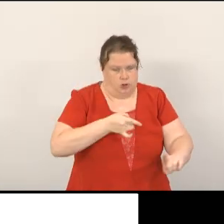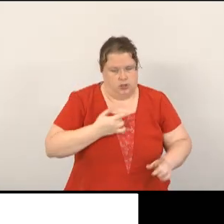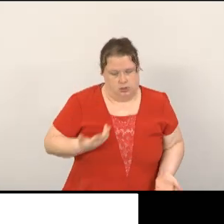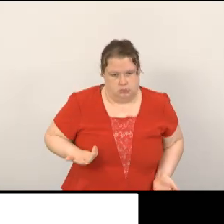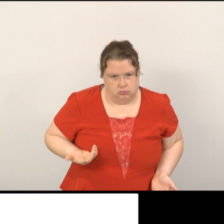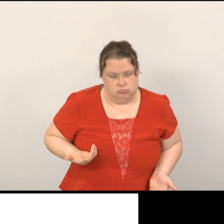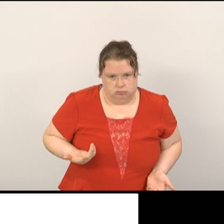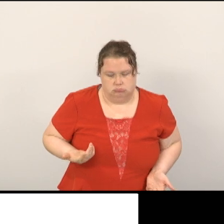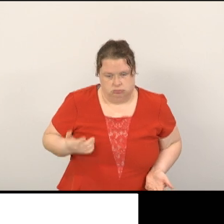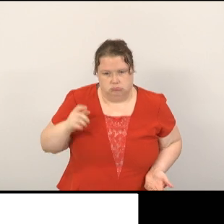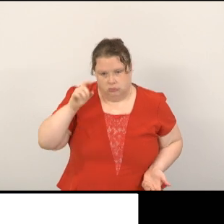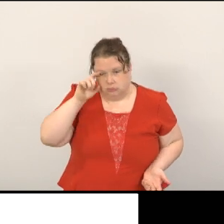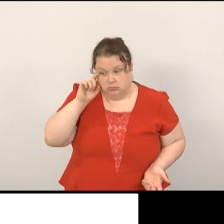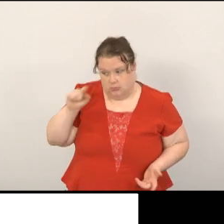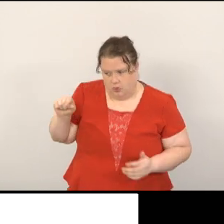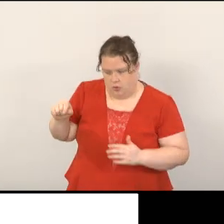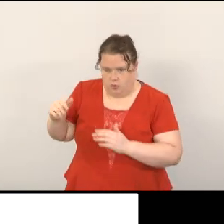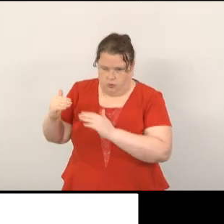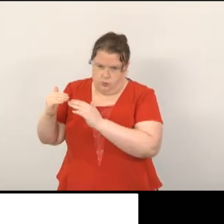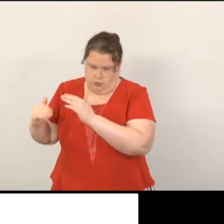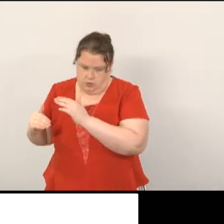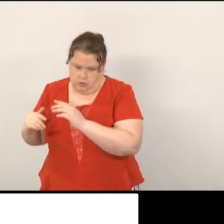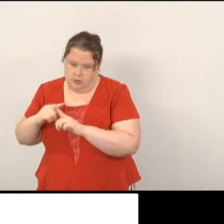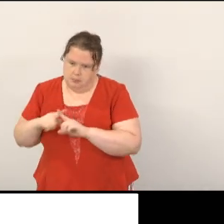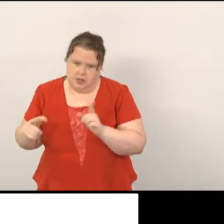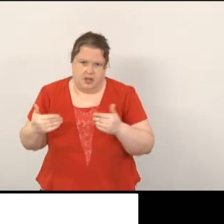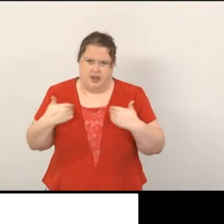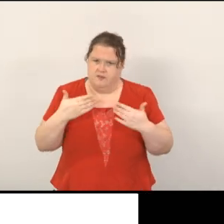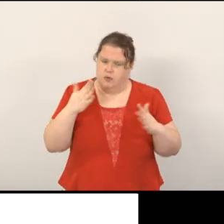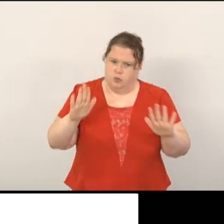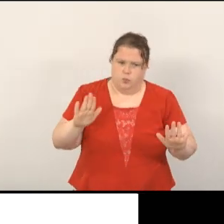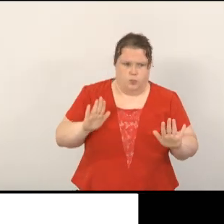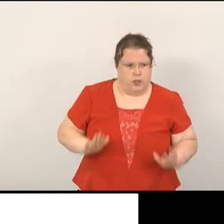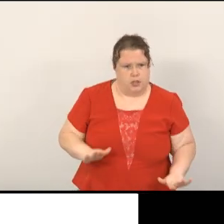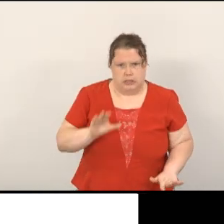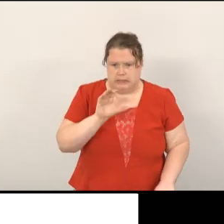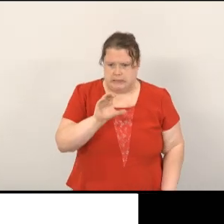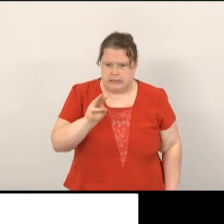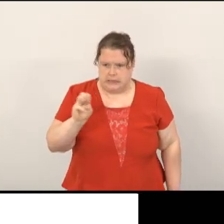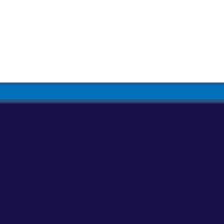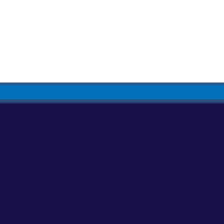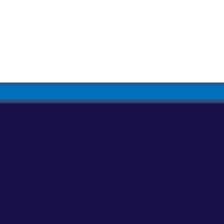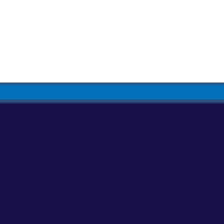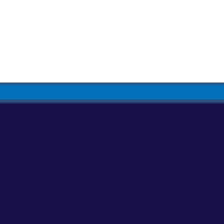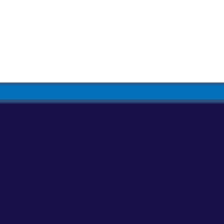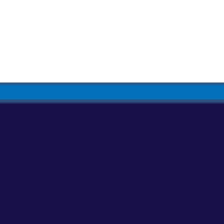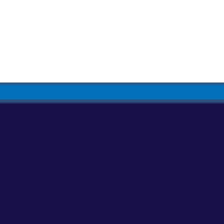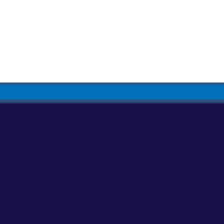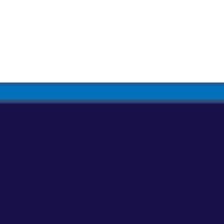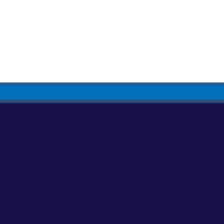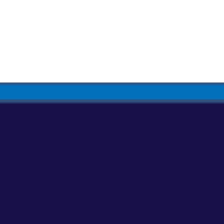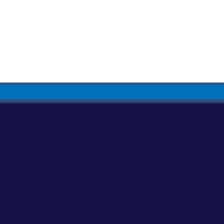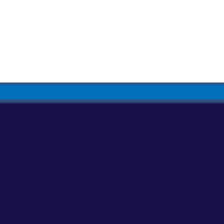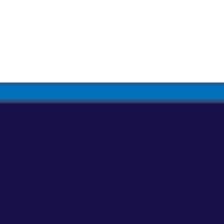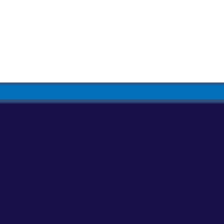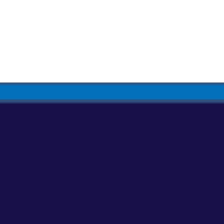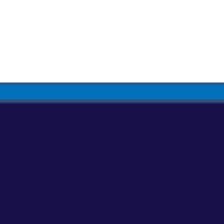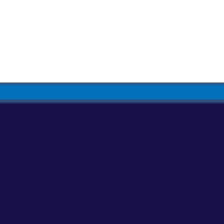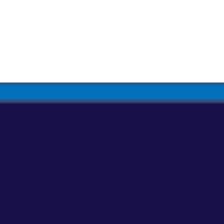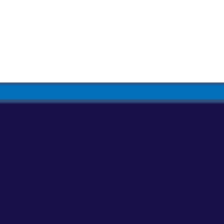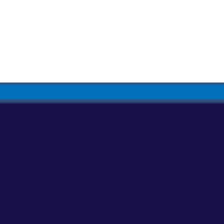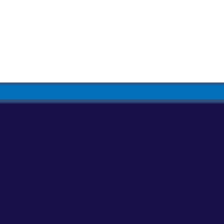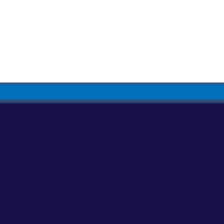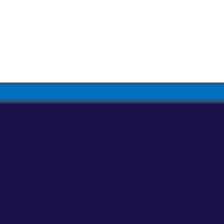healthy um college career military readiness program and I think it shows in this data. Review discuss and take appropriate action